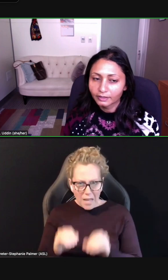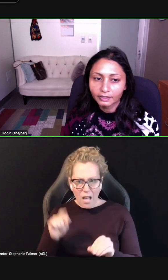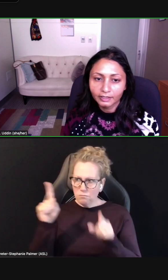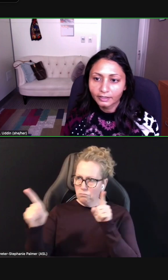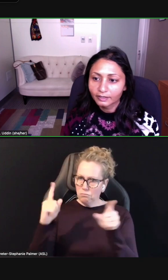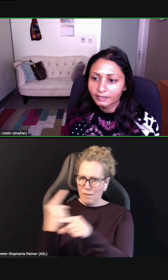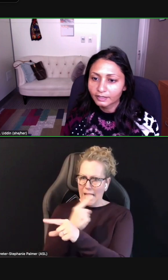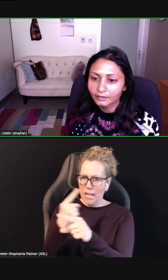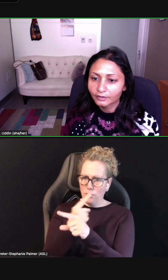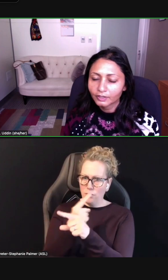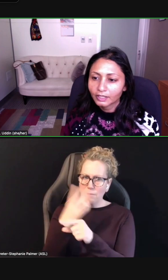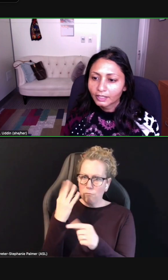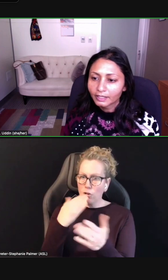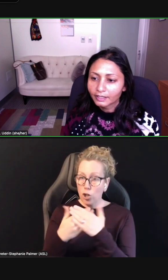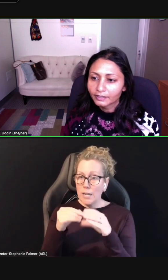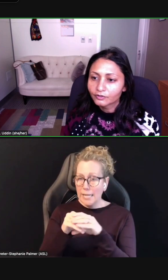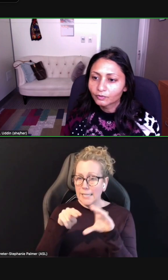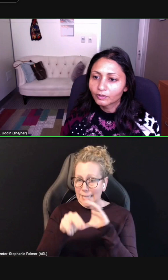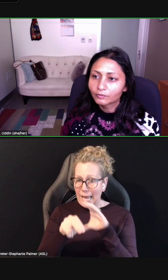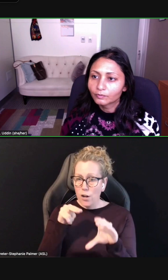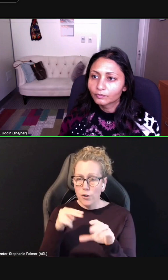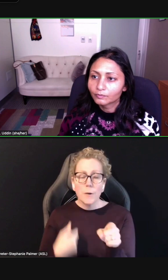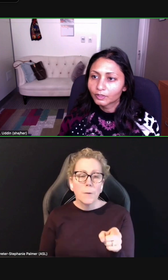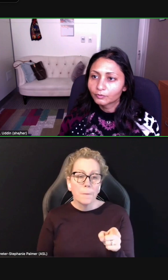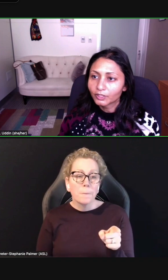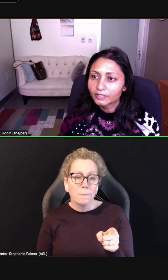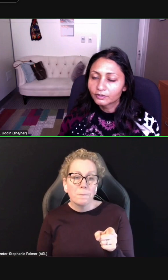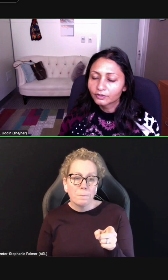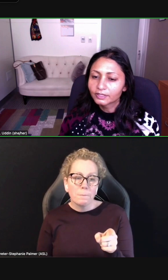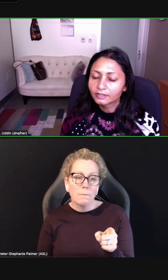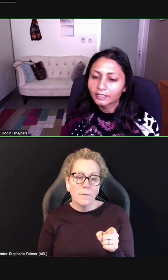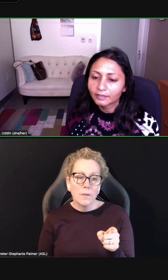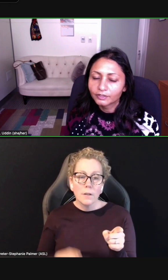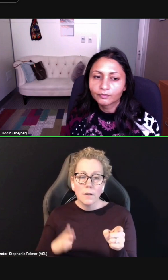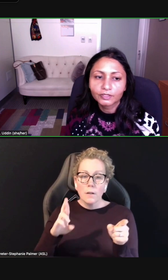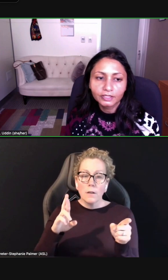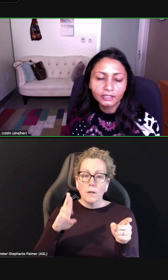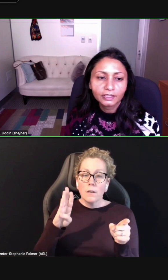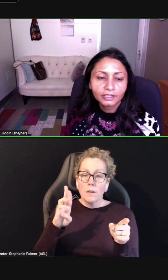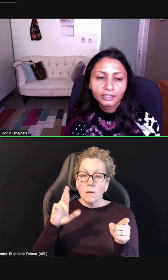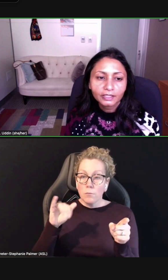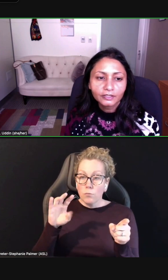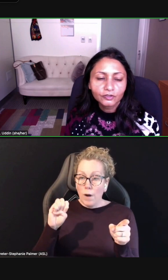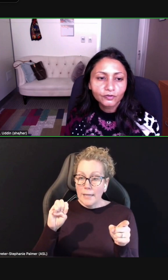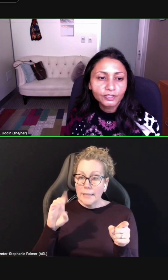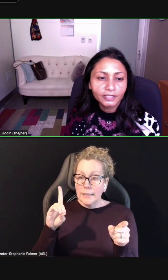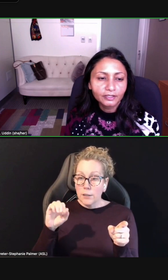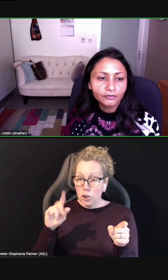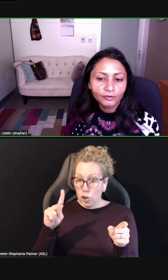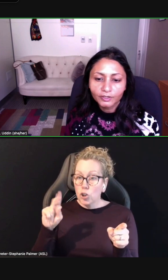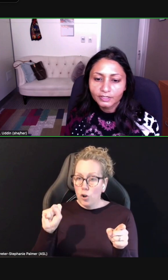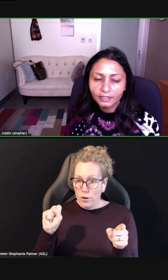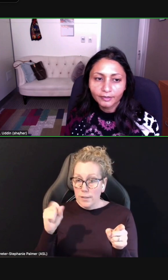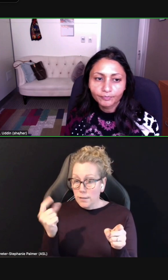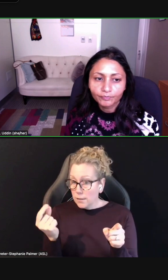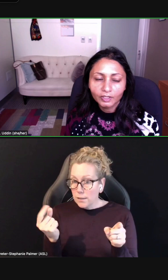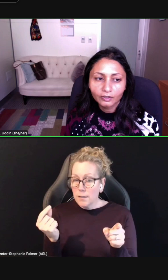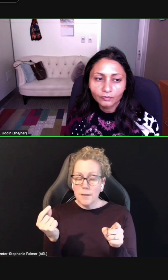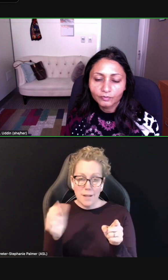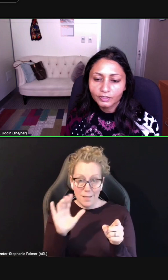in the scanner. And so what Bryce Dirks in the lab did was he took the data from